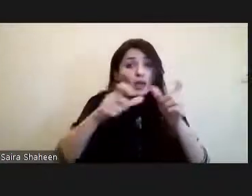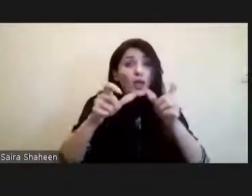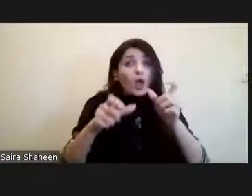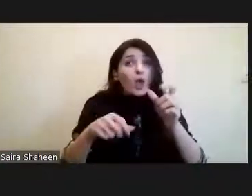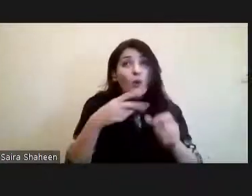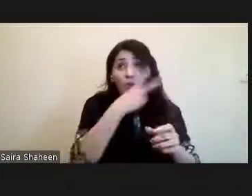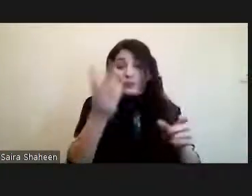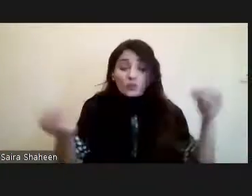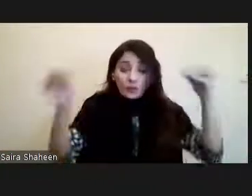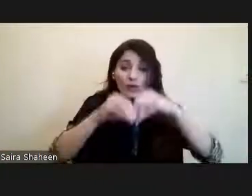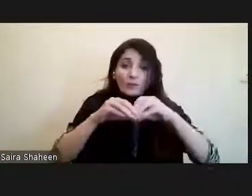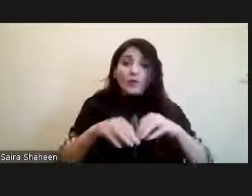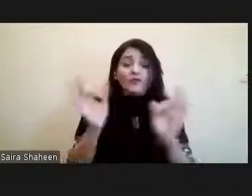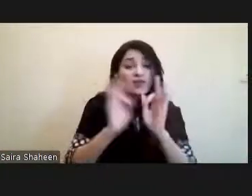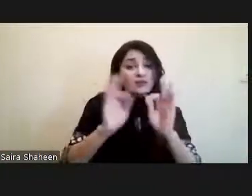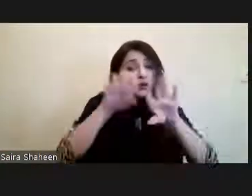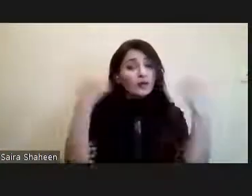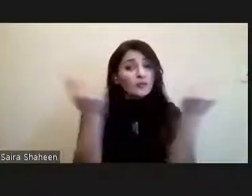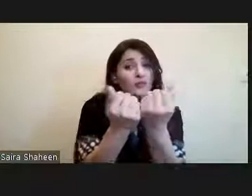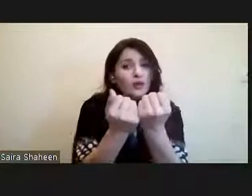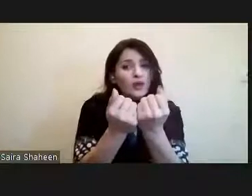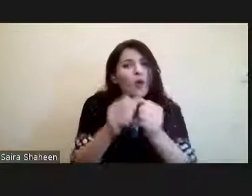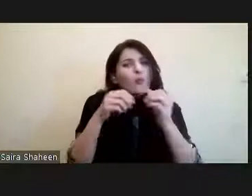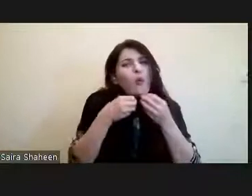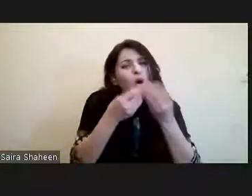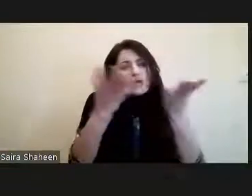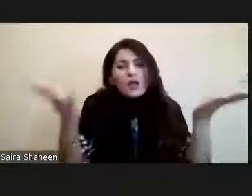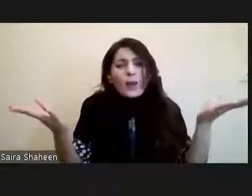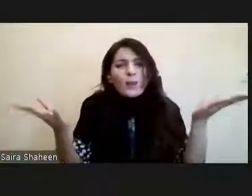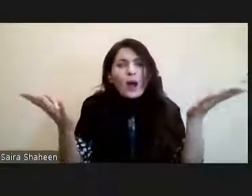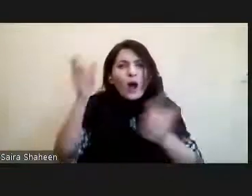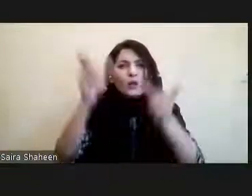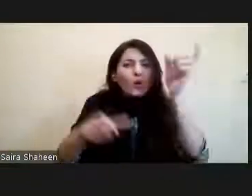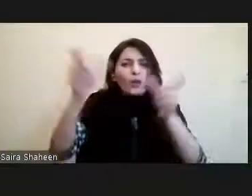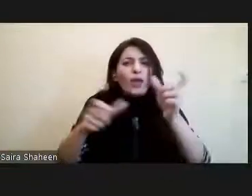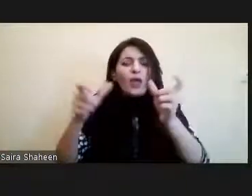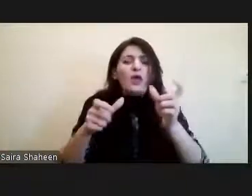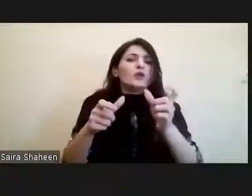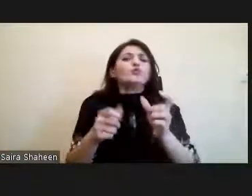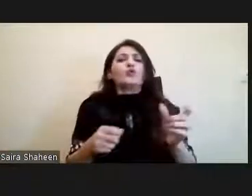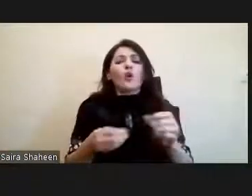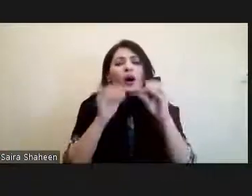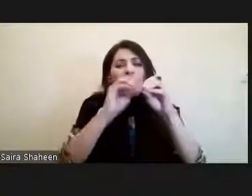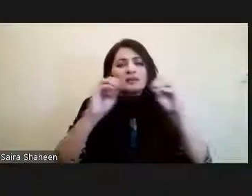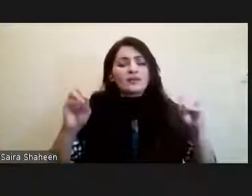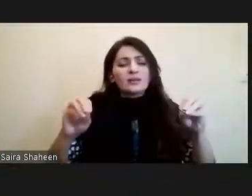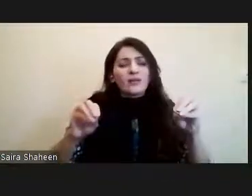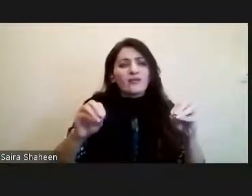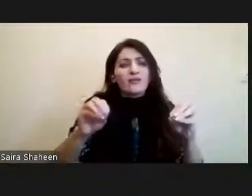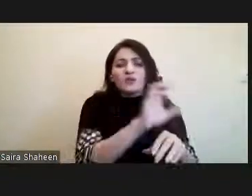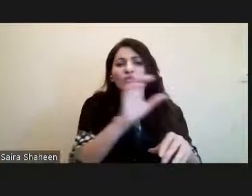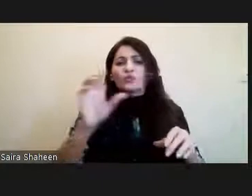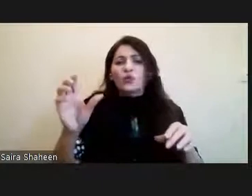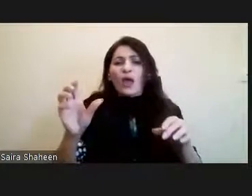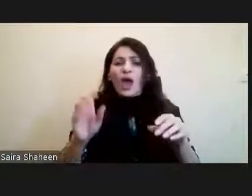technologies to experience the information and connections that happen on Facebook. We like to say that our journey is only ever